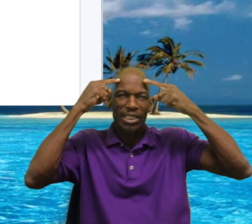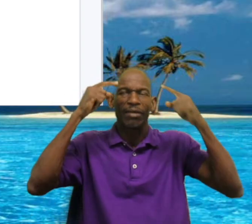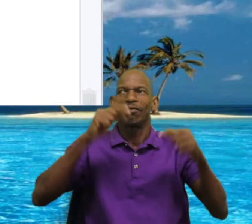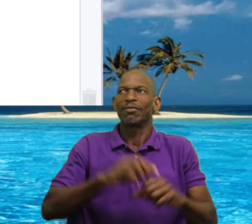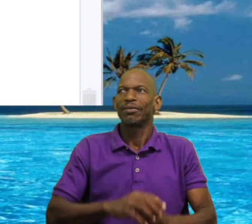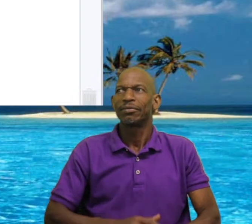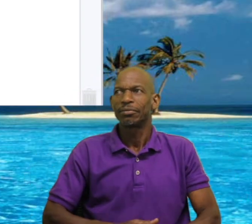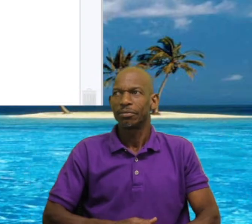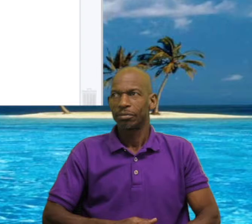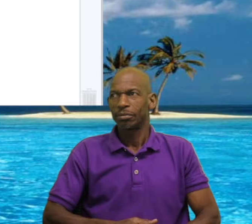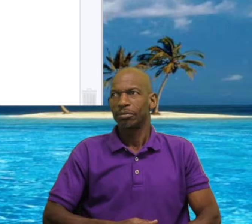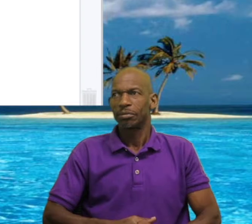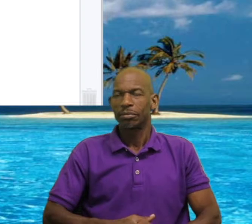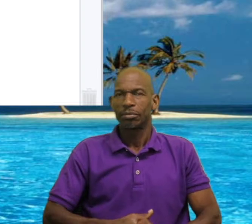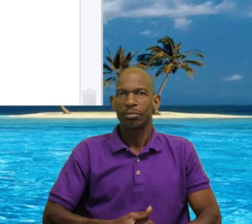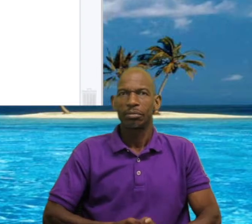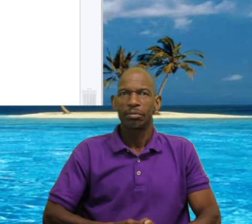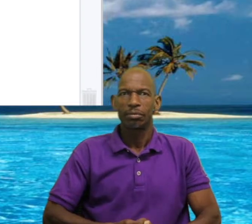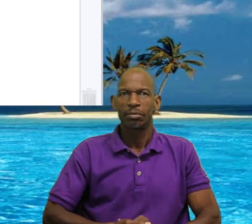is